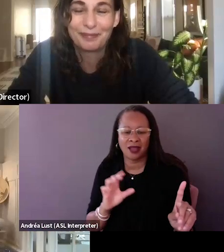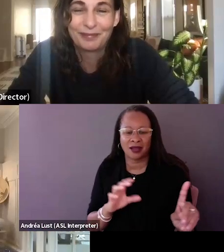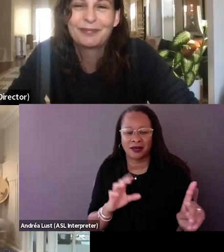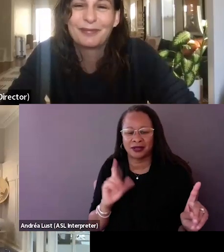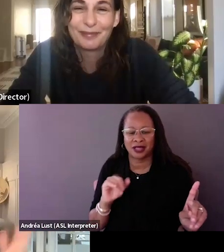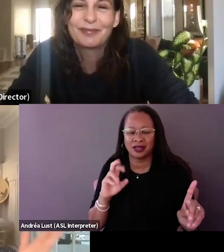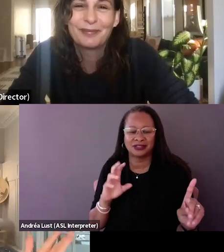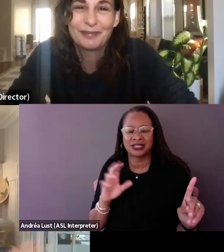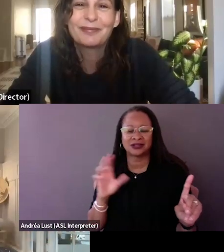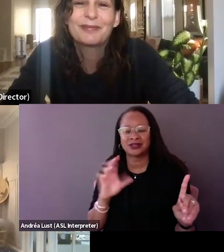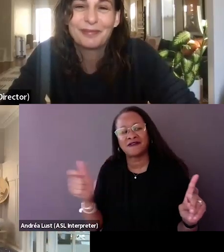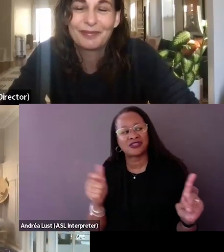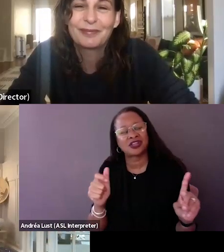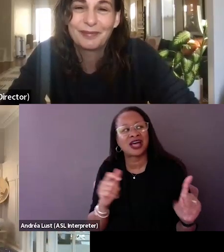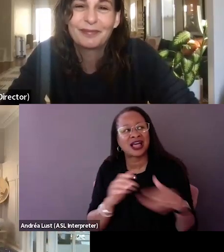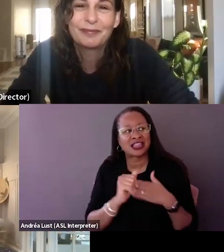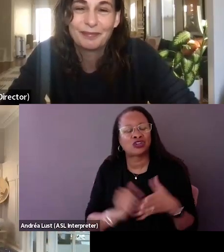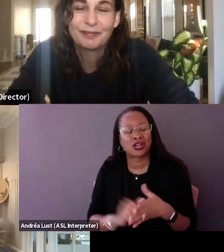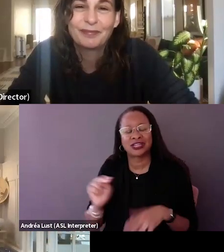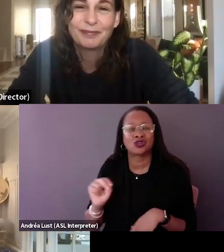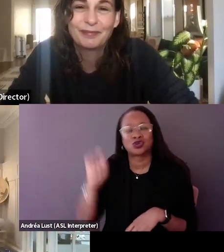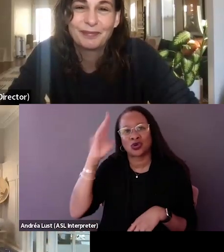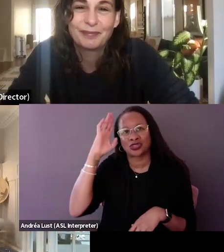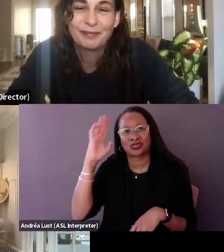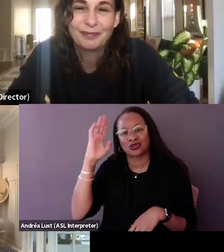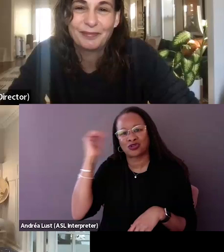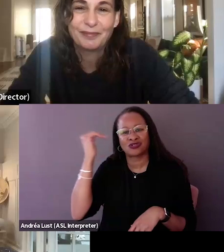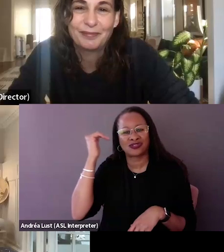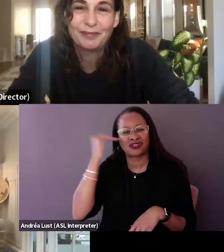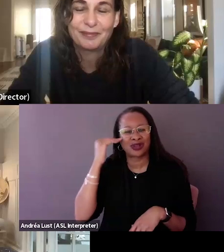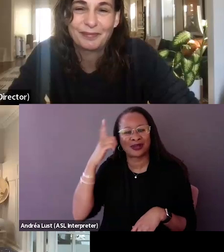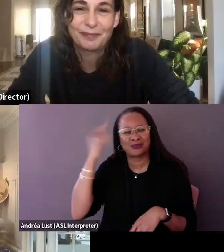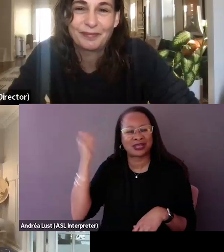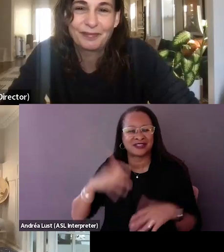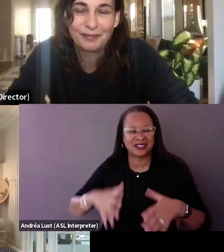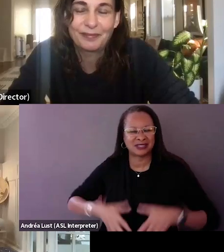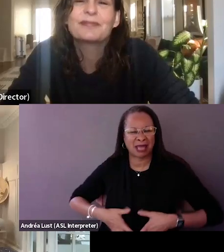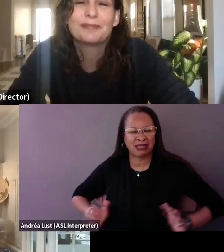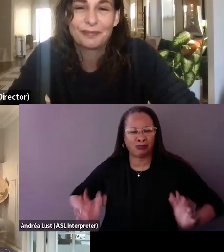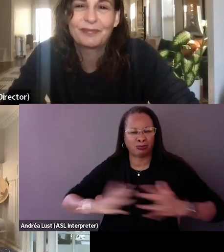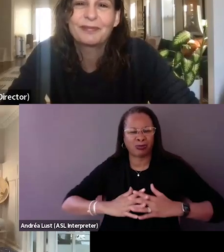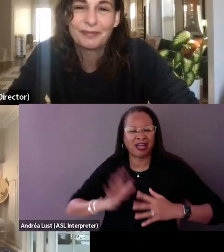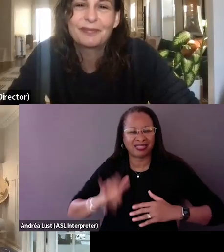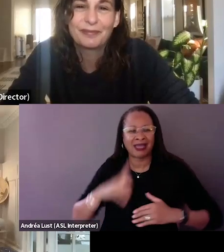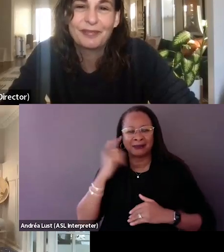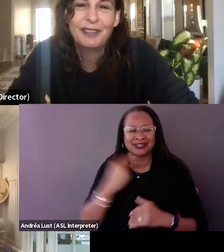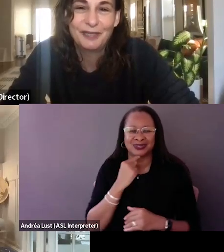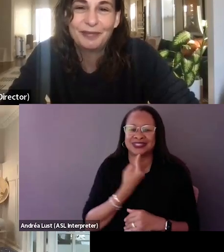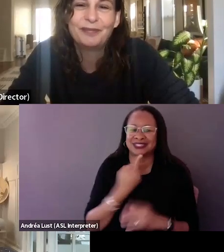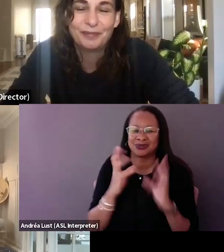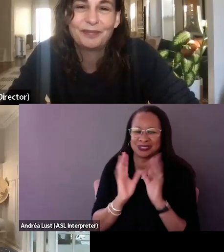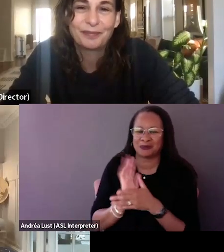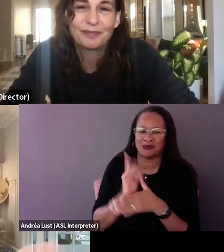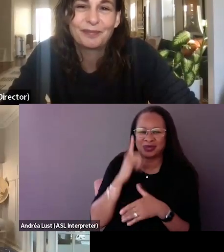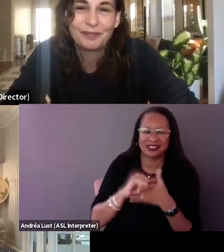North Korea because of the weight. I mean, I just feel like that kind of like, it was such a serious movie, but that kind of